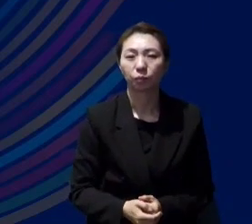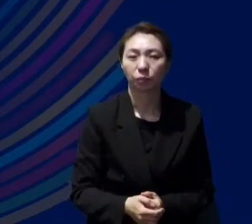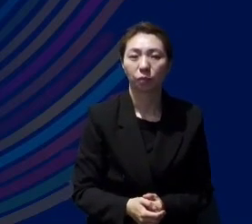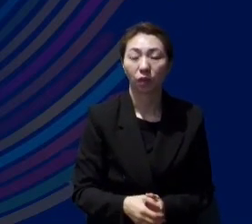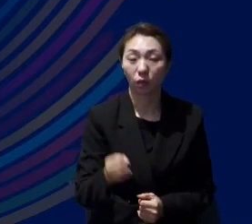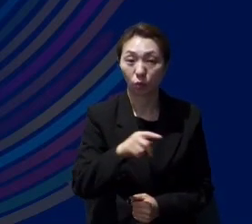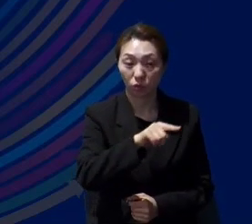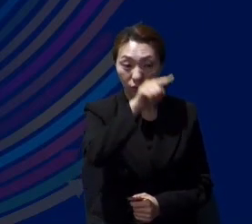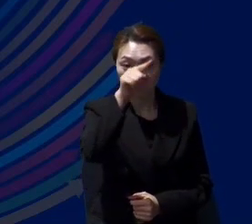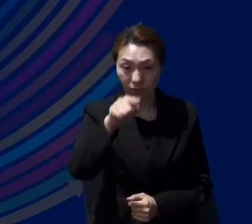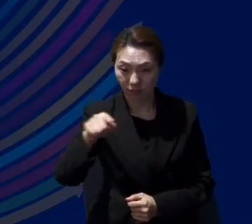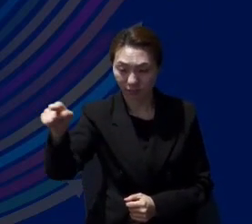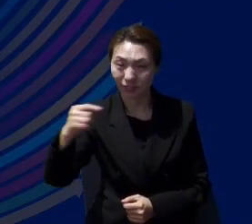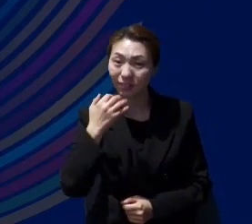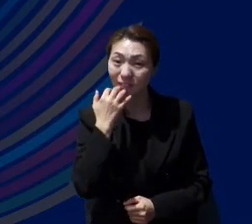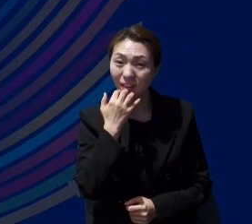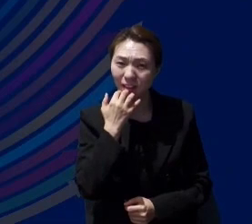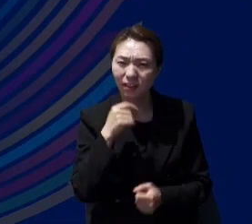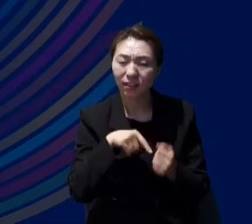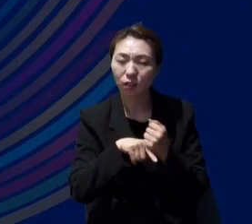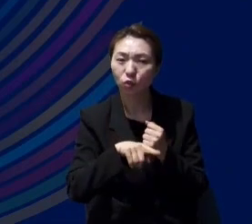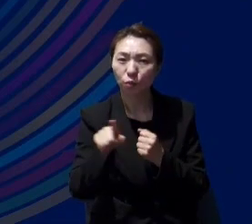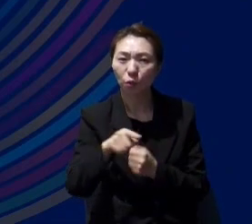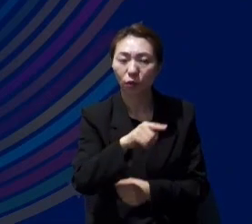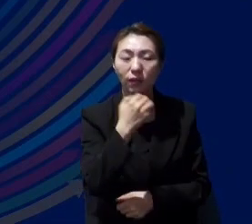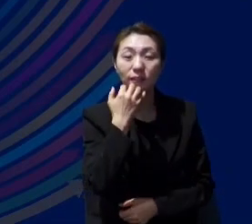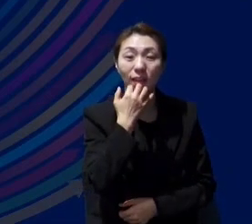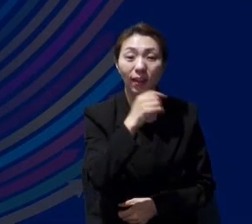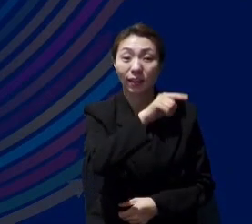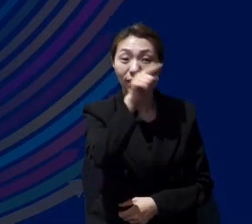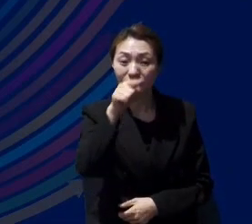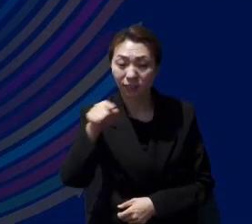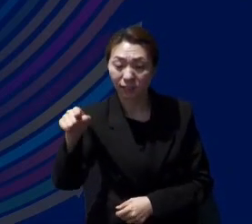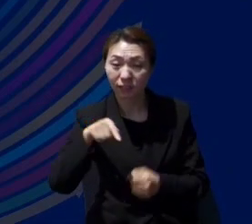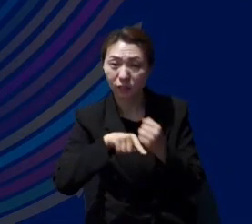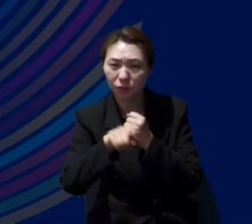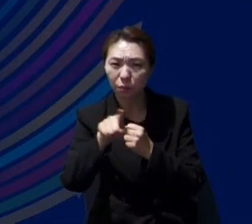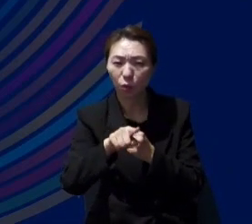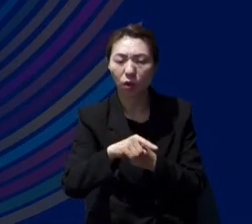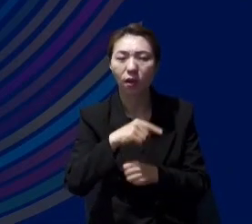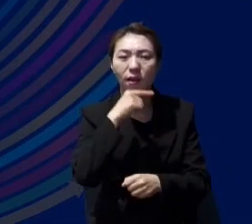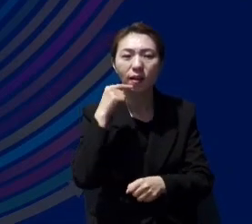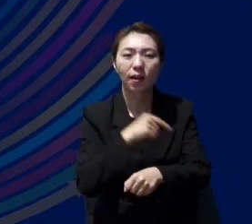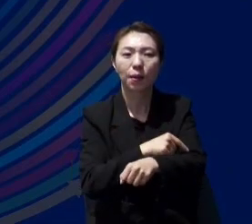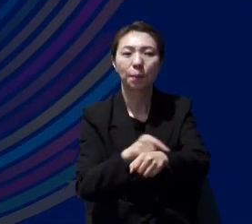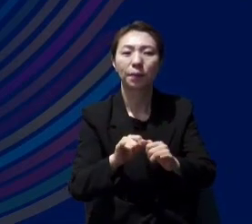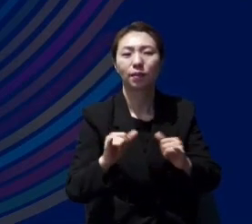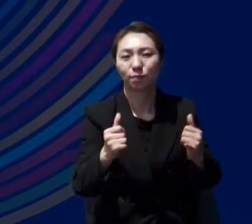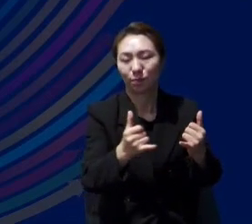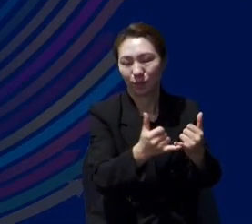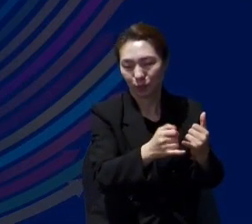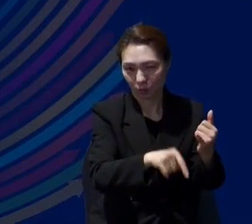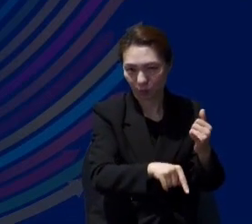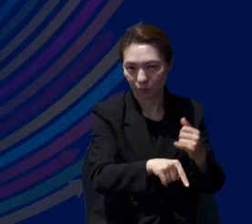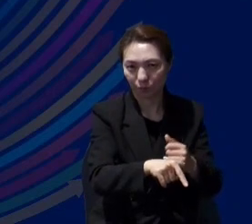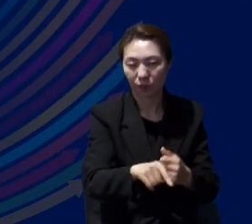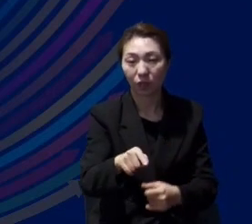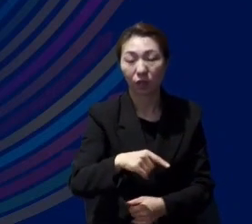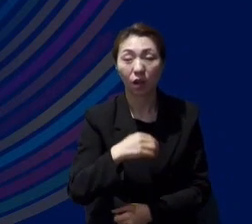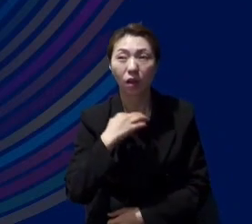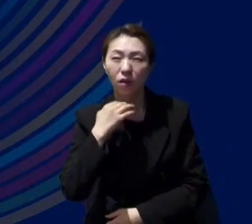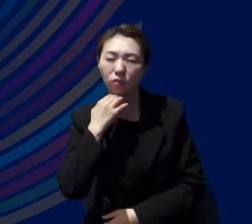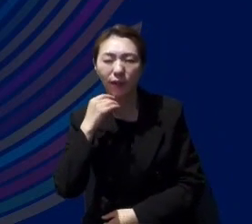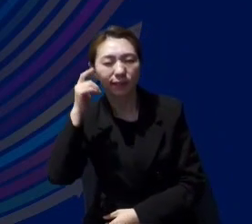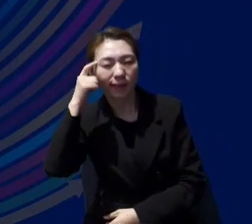ethnic groups. So if you look at life expectancy, you see, again, just the reverse of the pattern that we saw for, if you look at